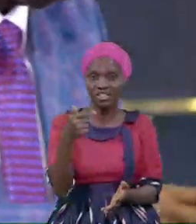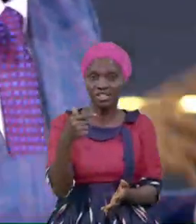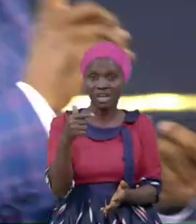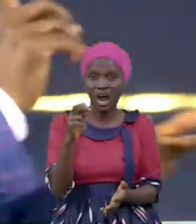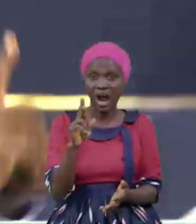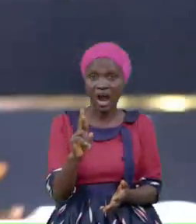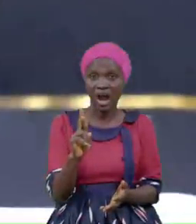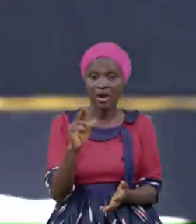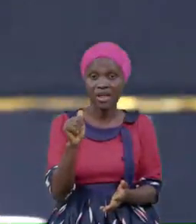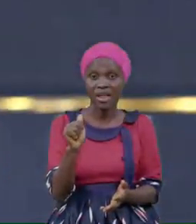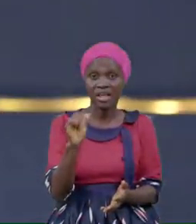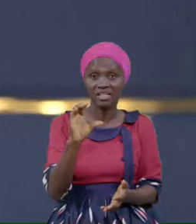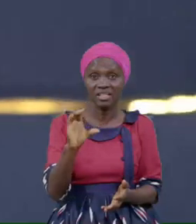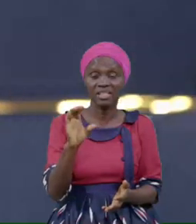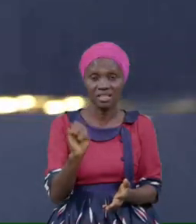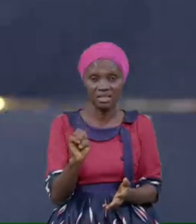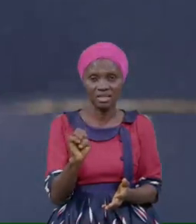G-R-A-C-E. God